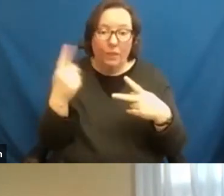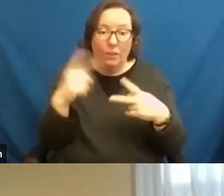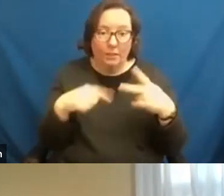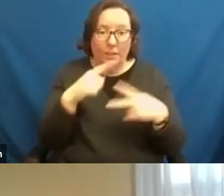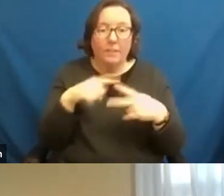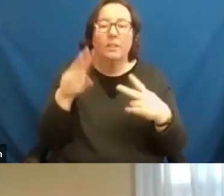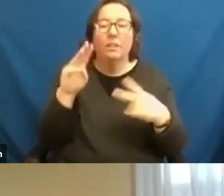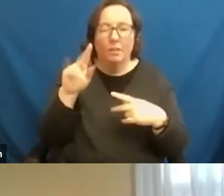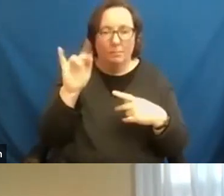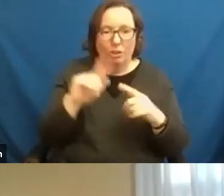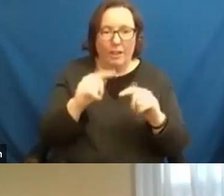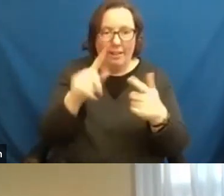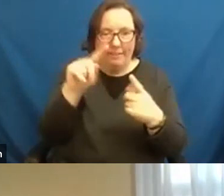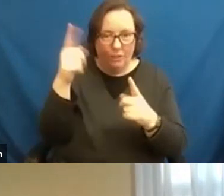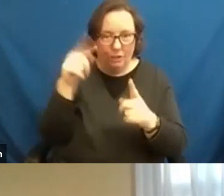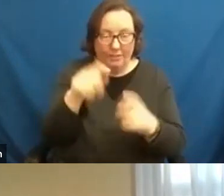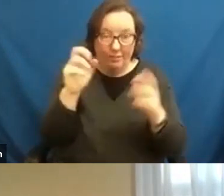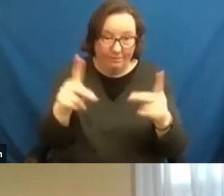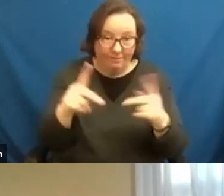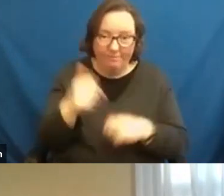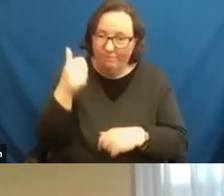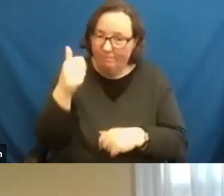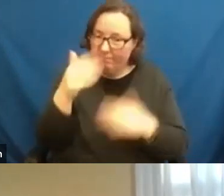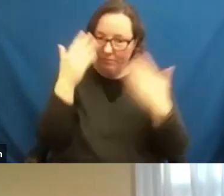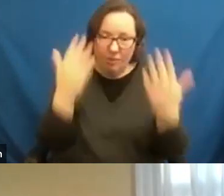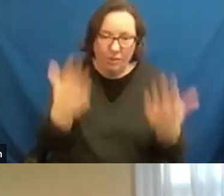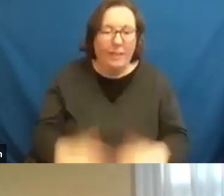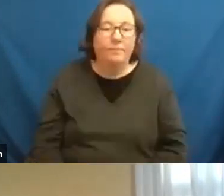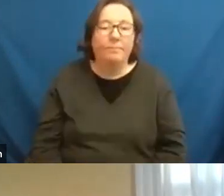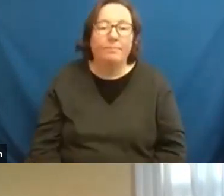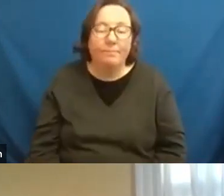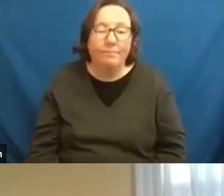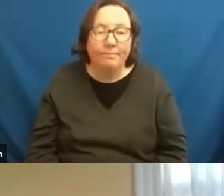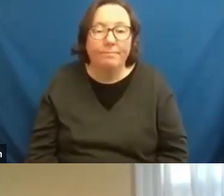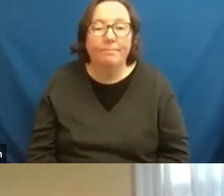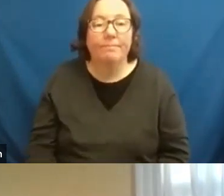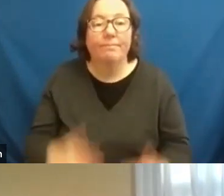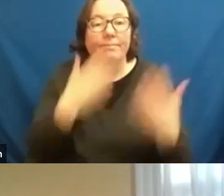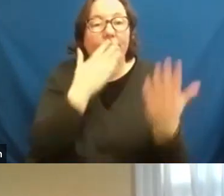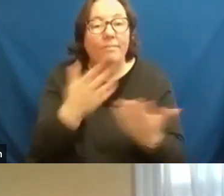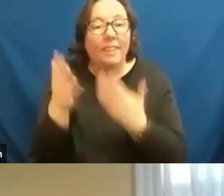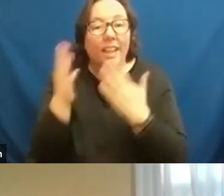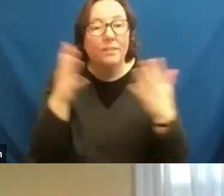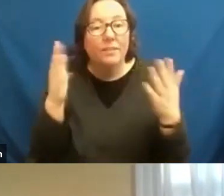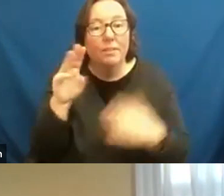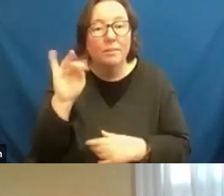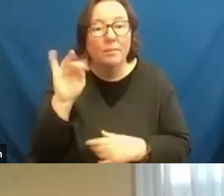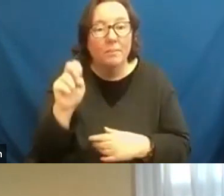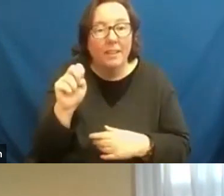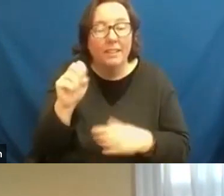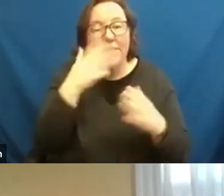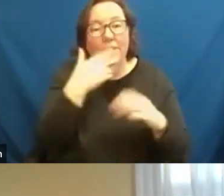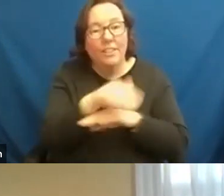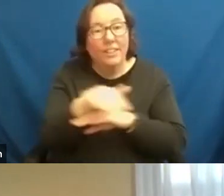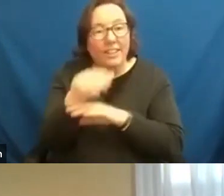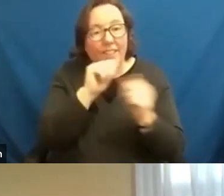all yours. Michelle, you're starting. Go to it, please. Thank you so much, Mike, and good evening, everyone. It